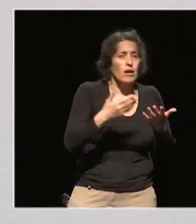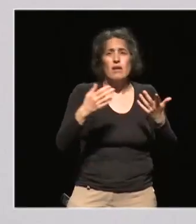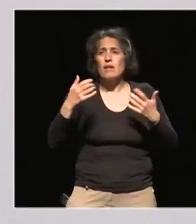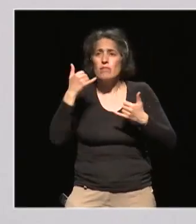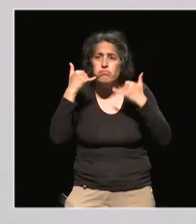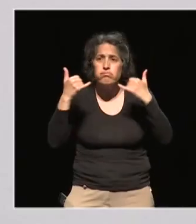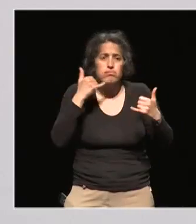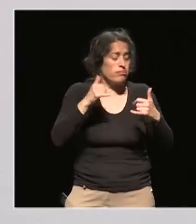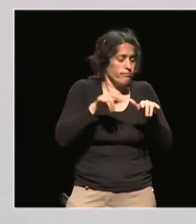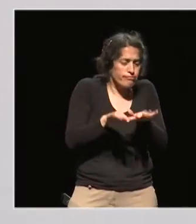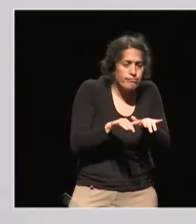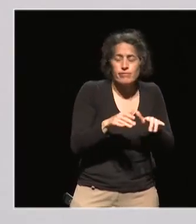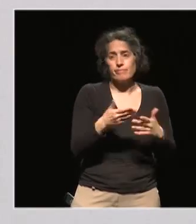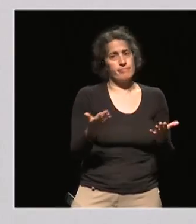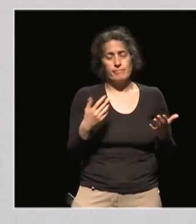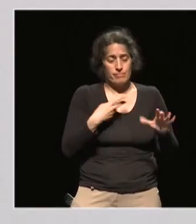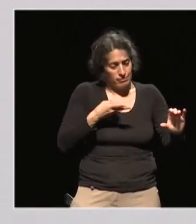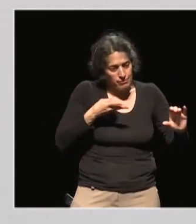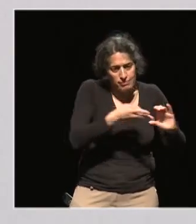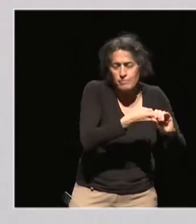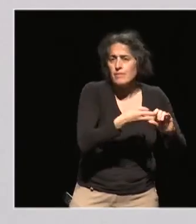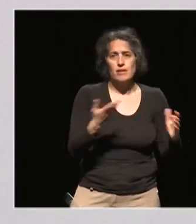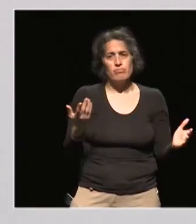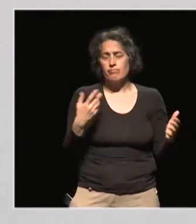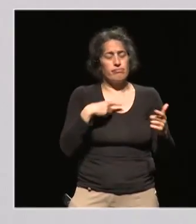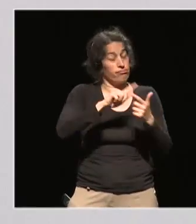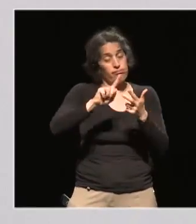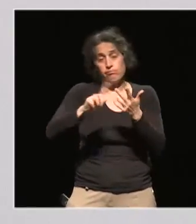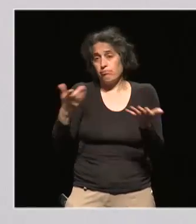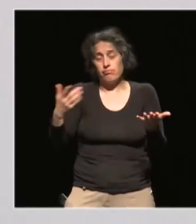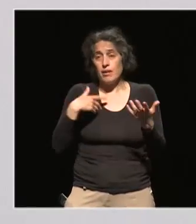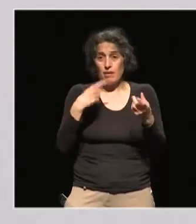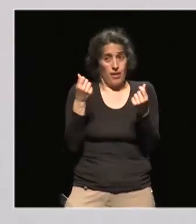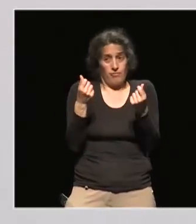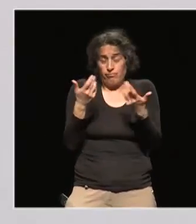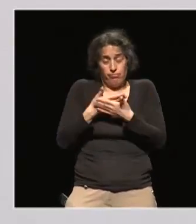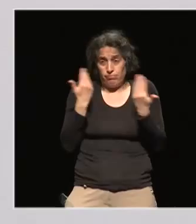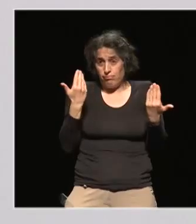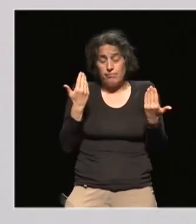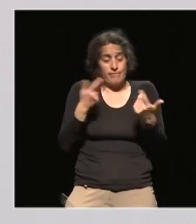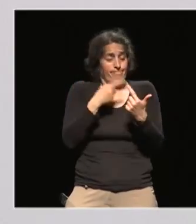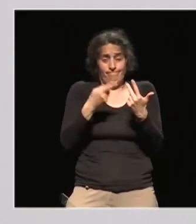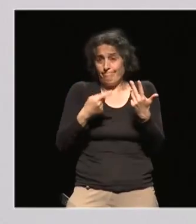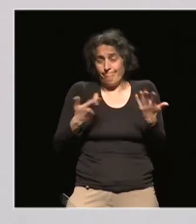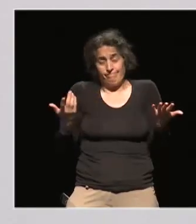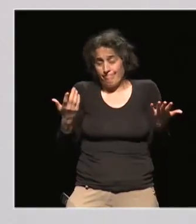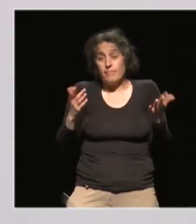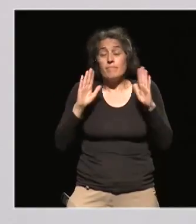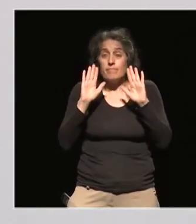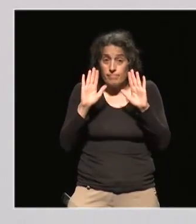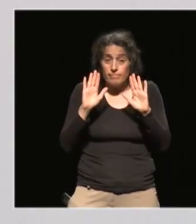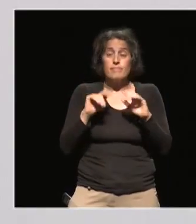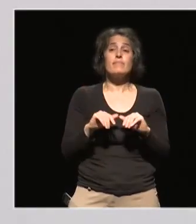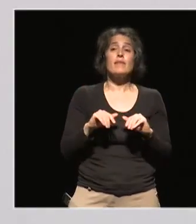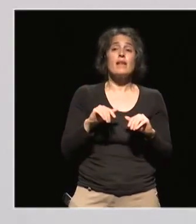compatible or enough to what it demands us. We don't have the finance even, but what we have tried most is